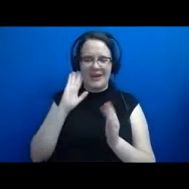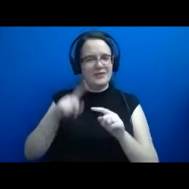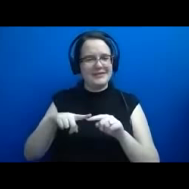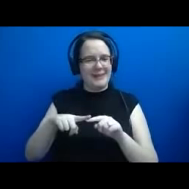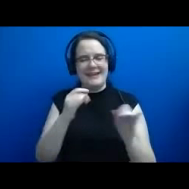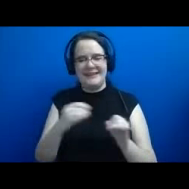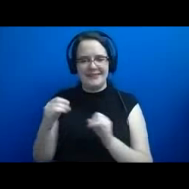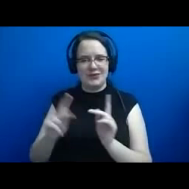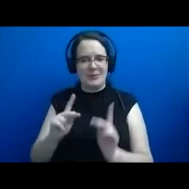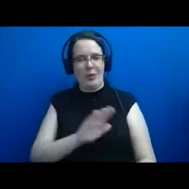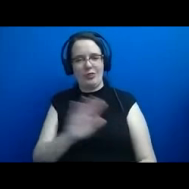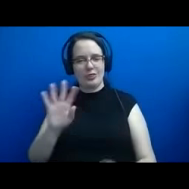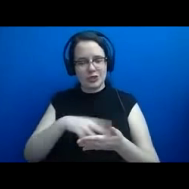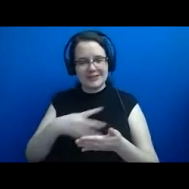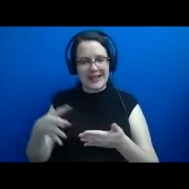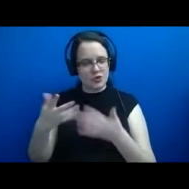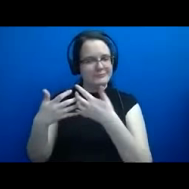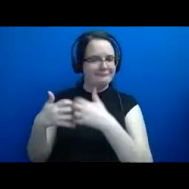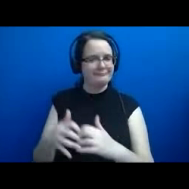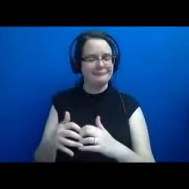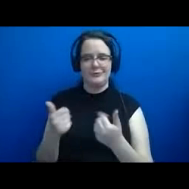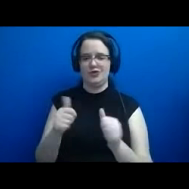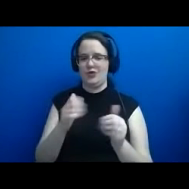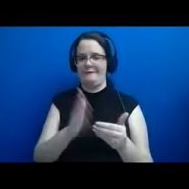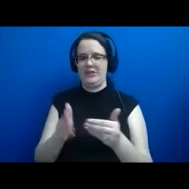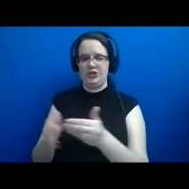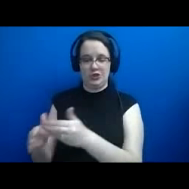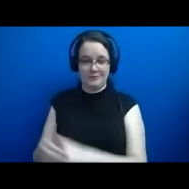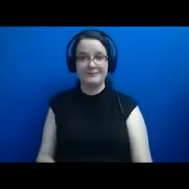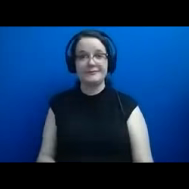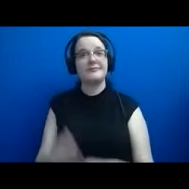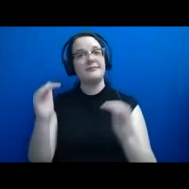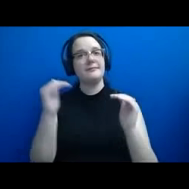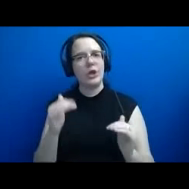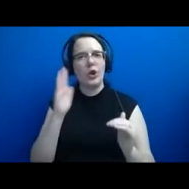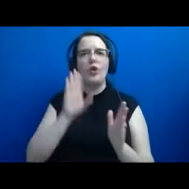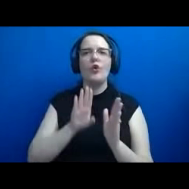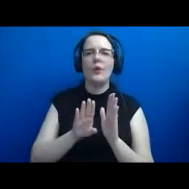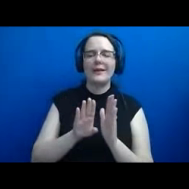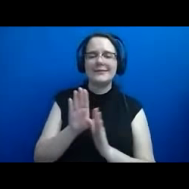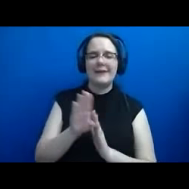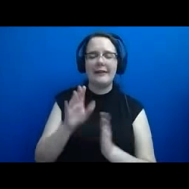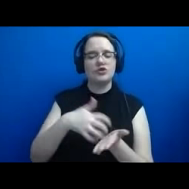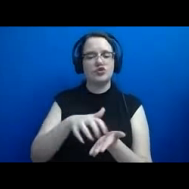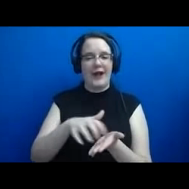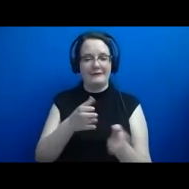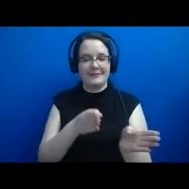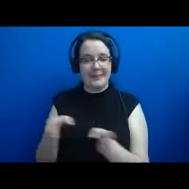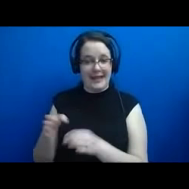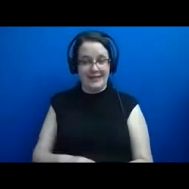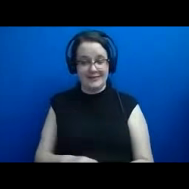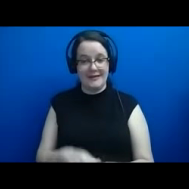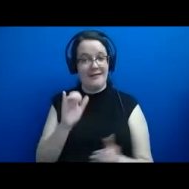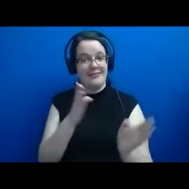schedules and try to get those done. And then develop a draft plan, and then getting feedback on